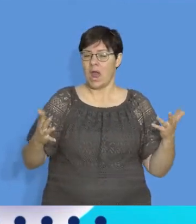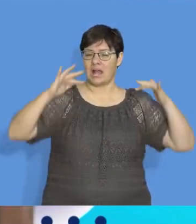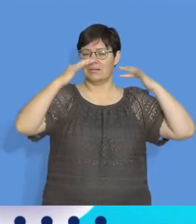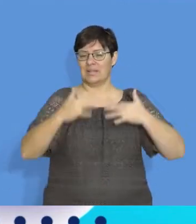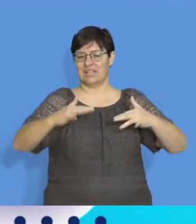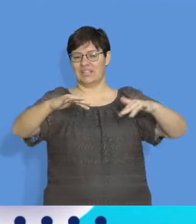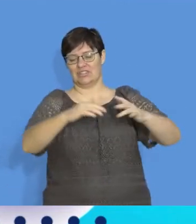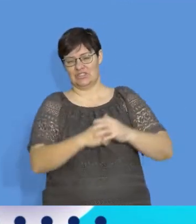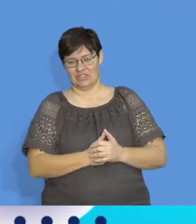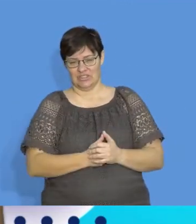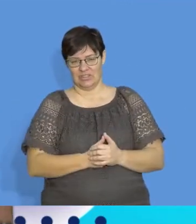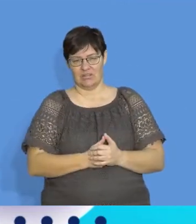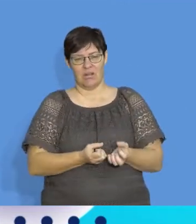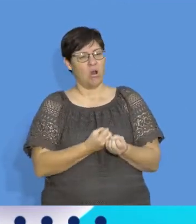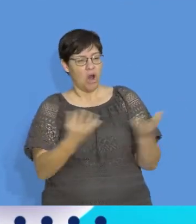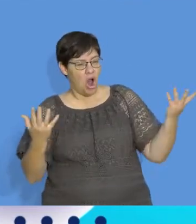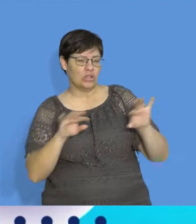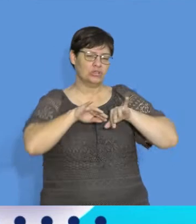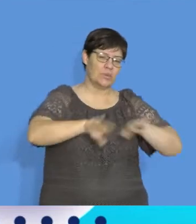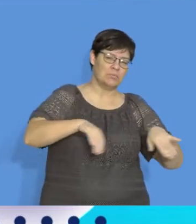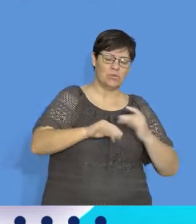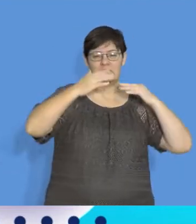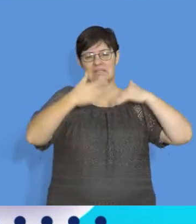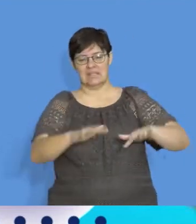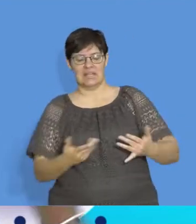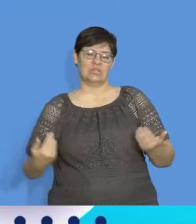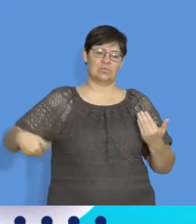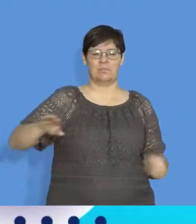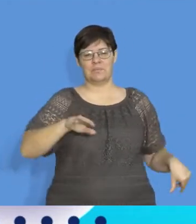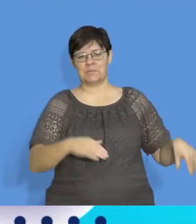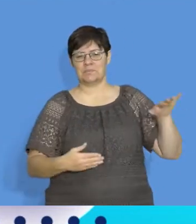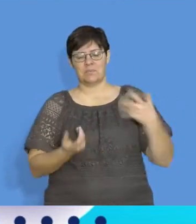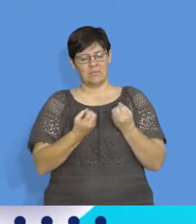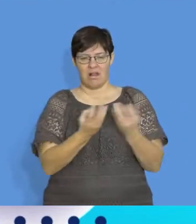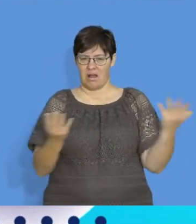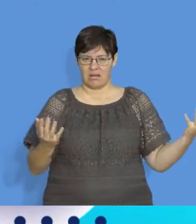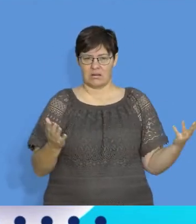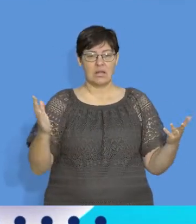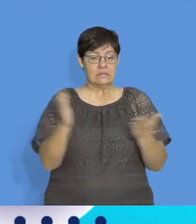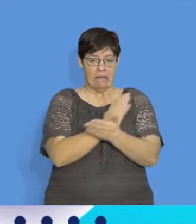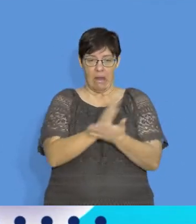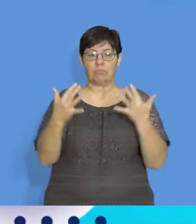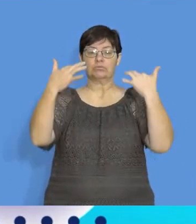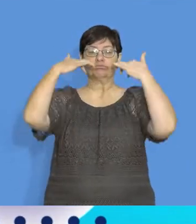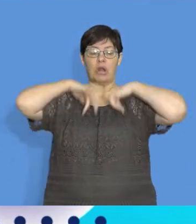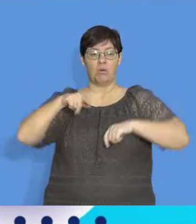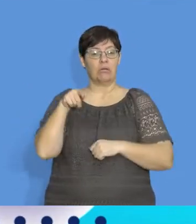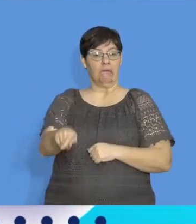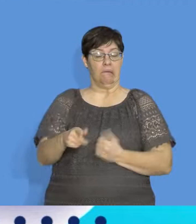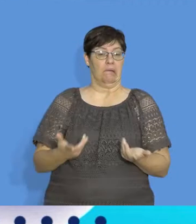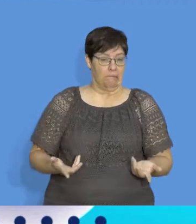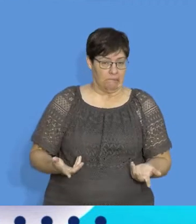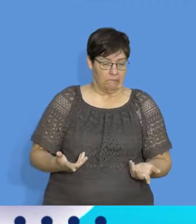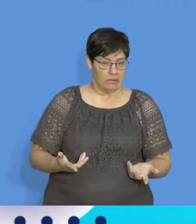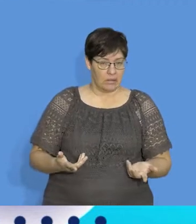beach and lots of people are swimming at the beach and some people drown at the